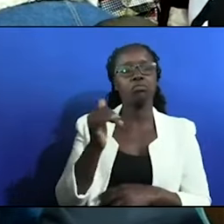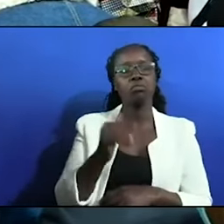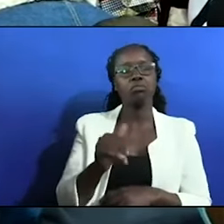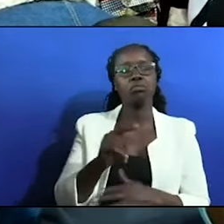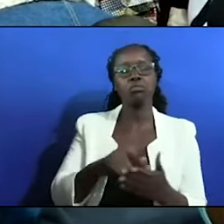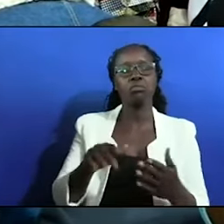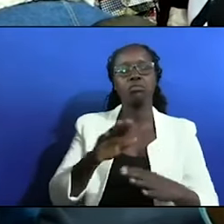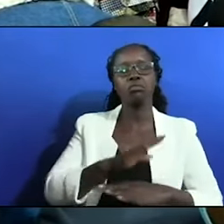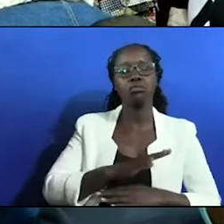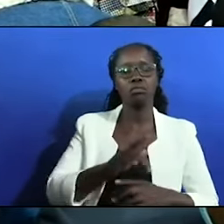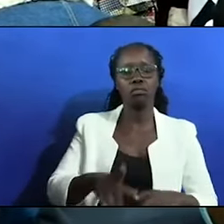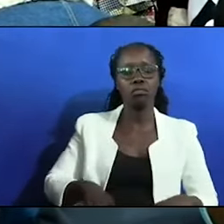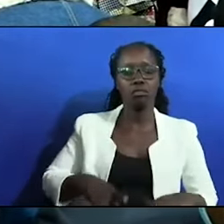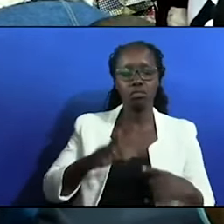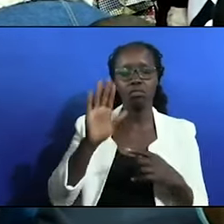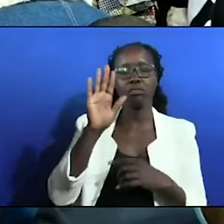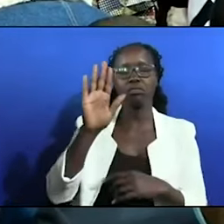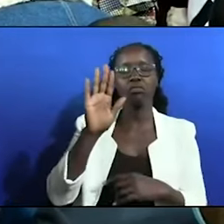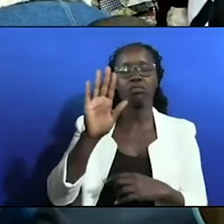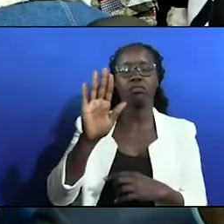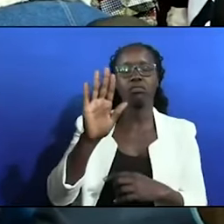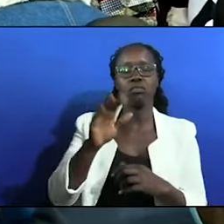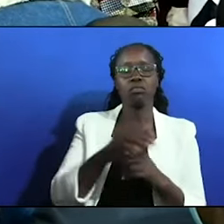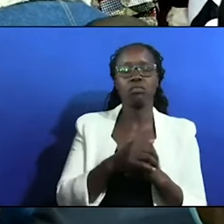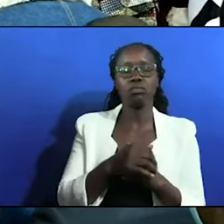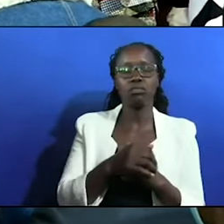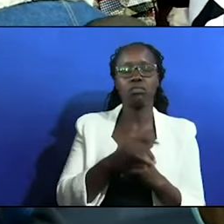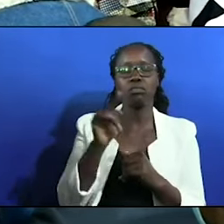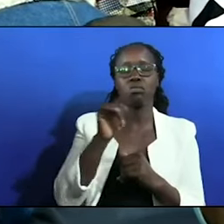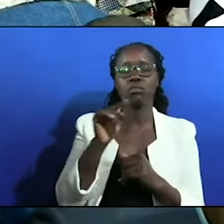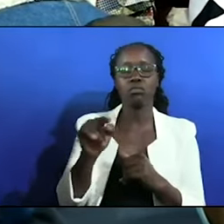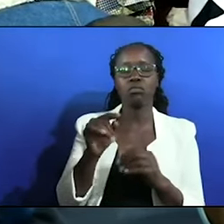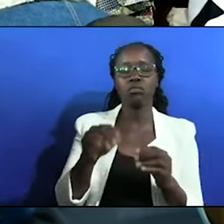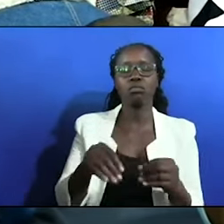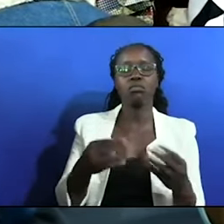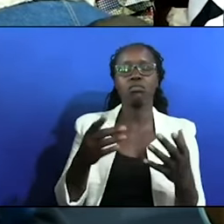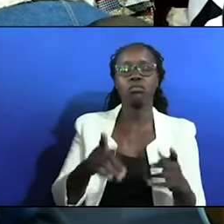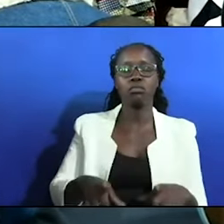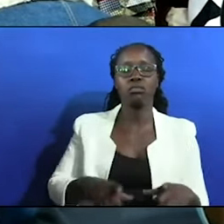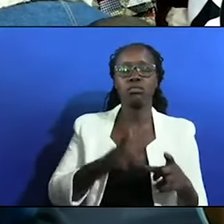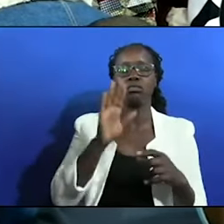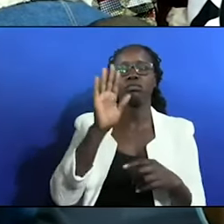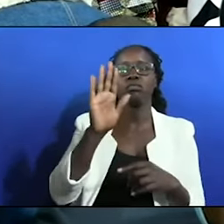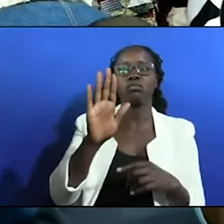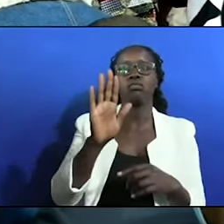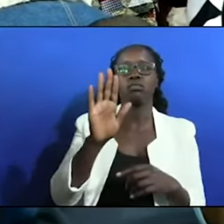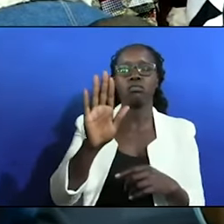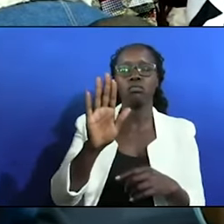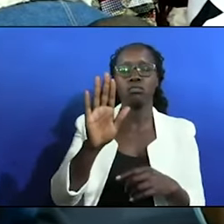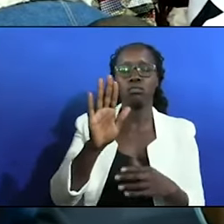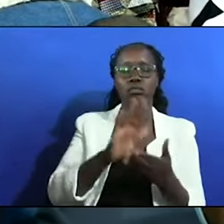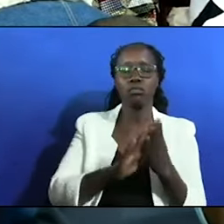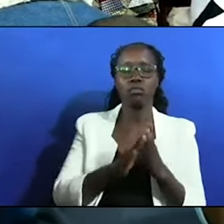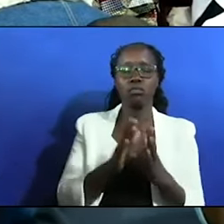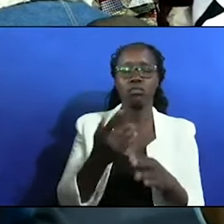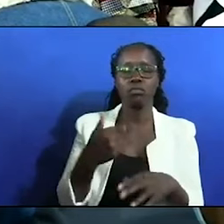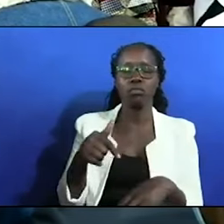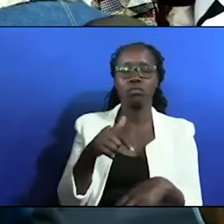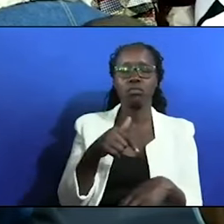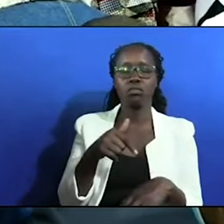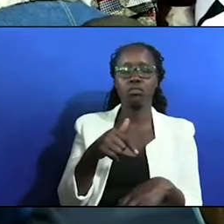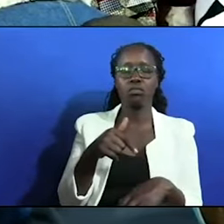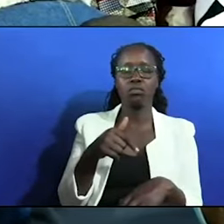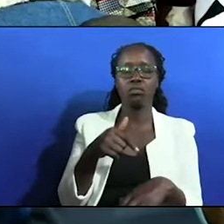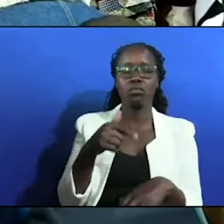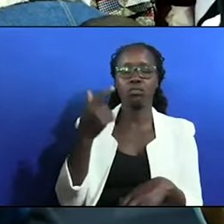is enough is our lives to you. And therefore we give our lives to you. Forgive us